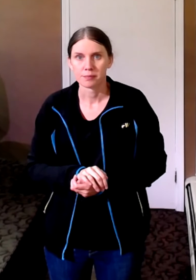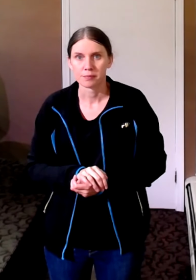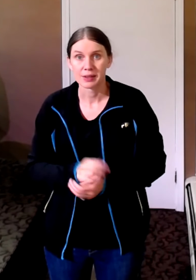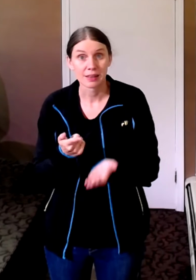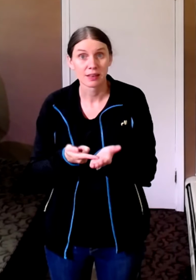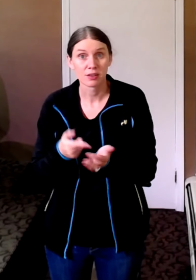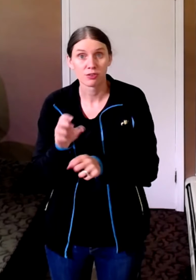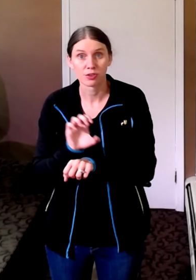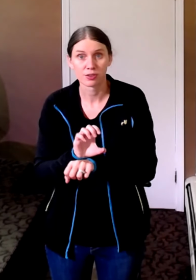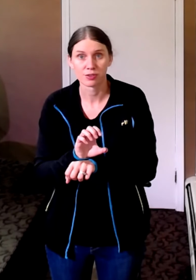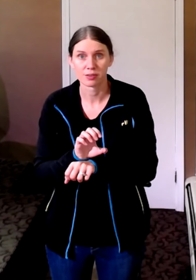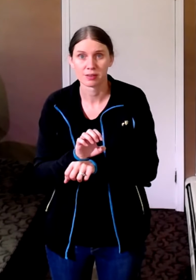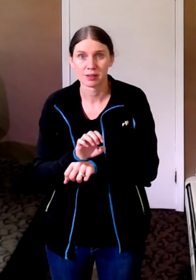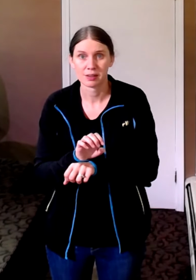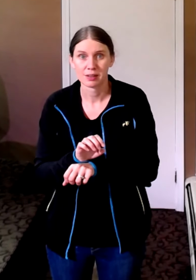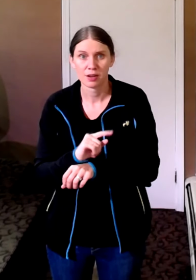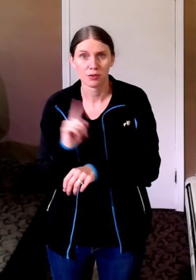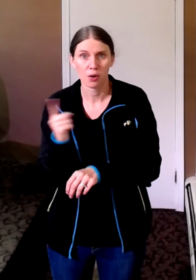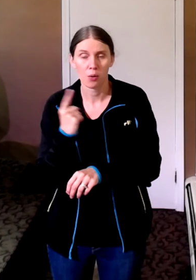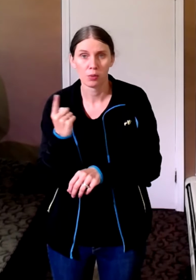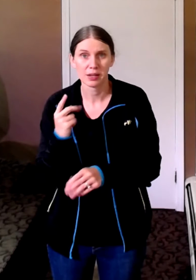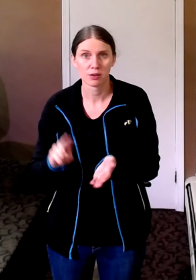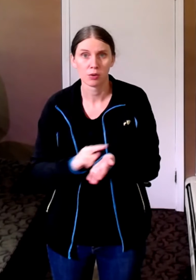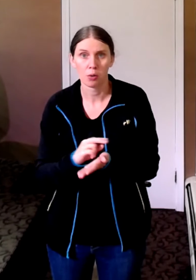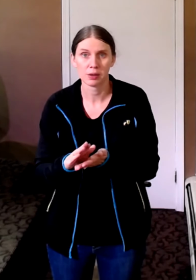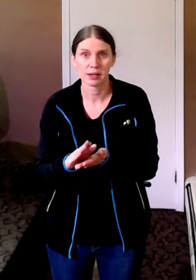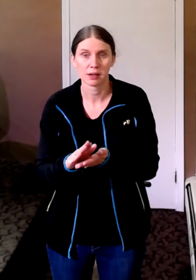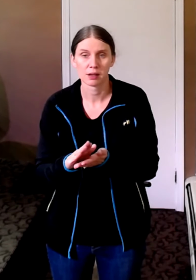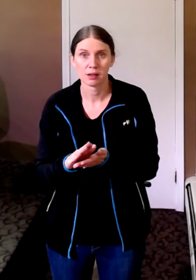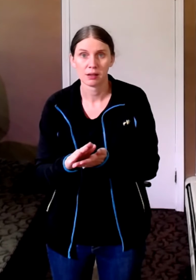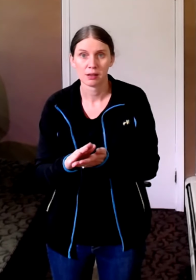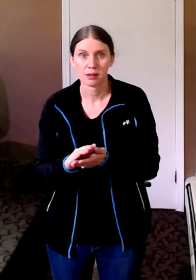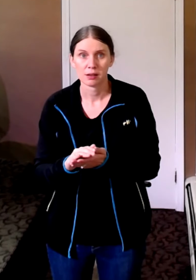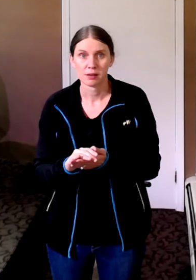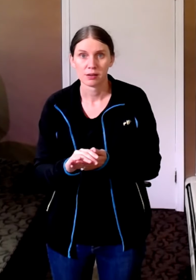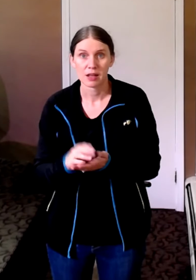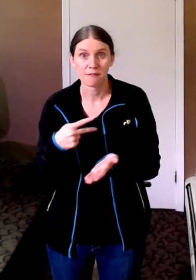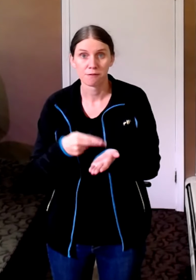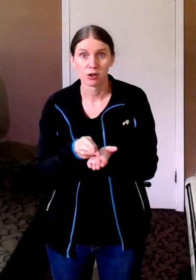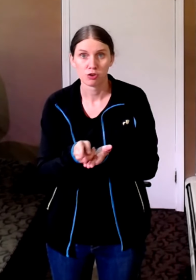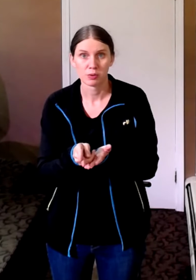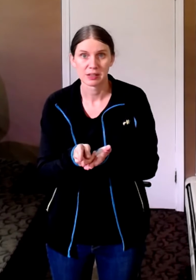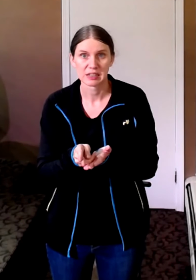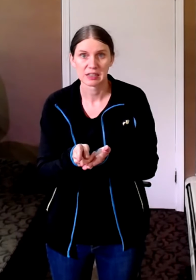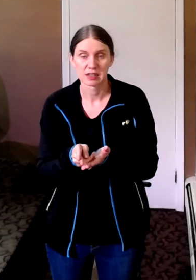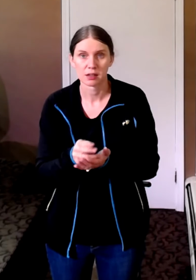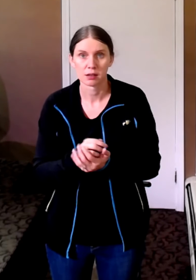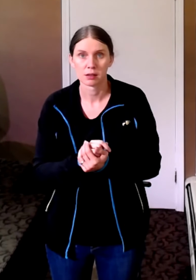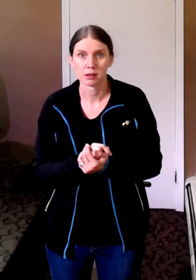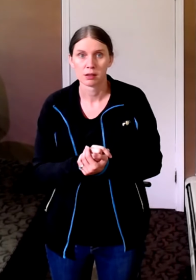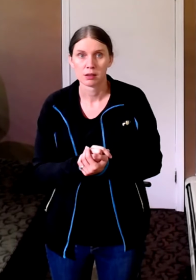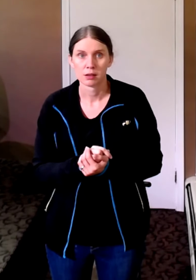And this church is only as holy and virtuous